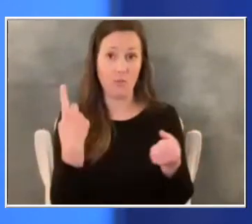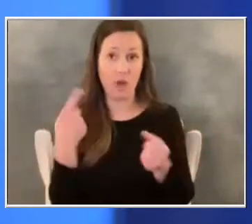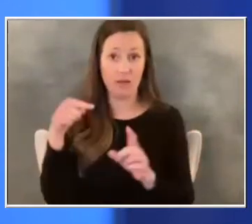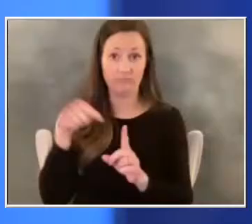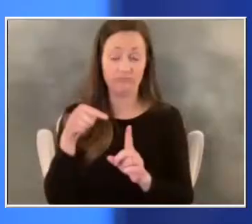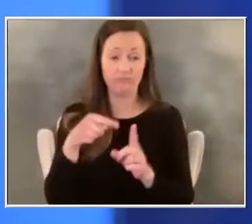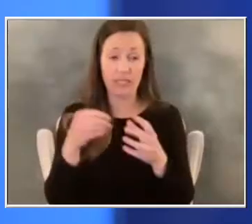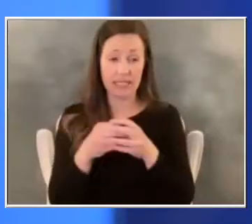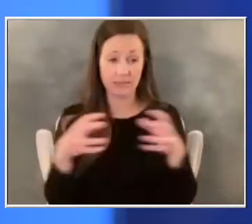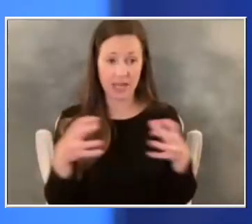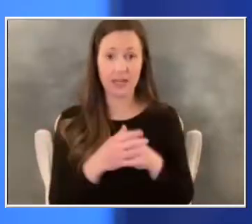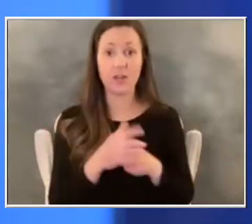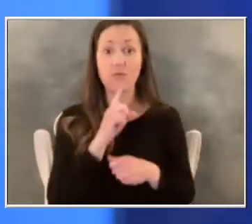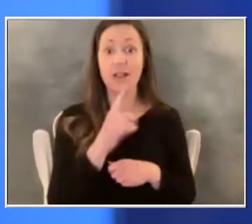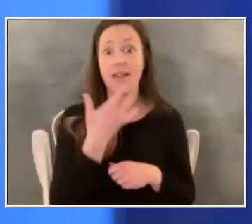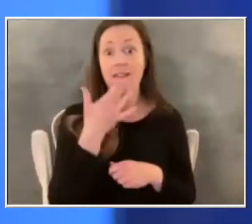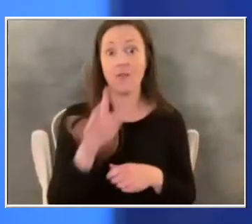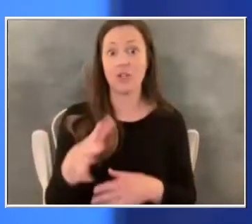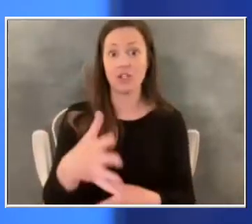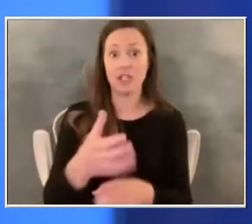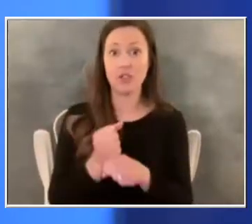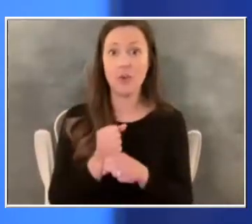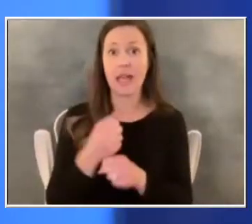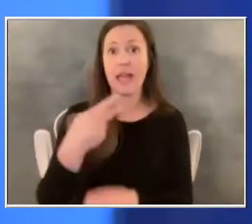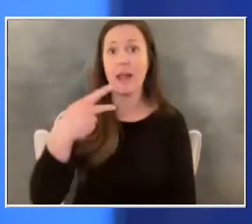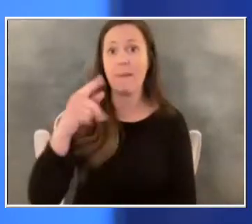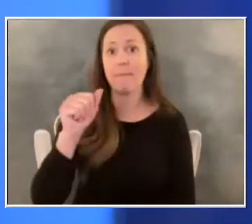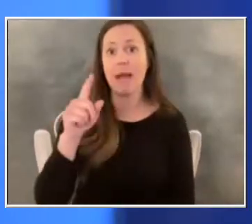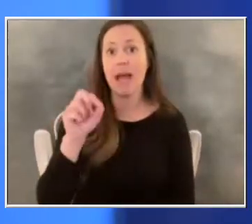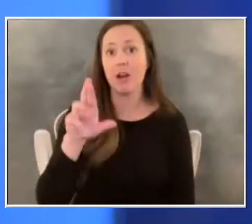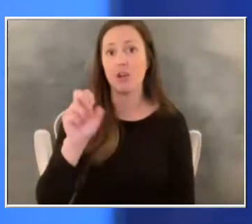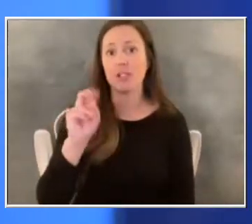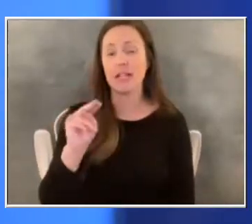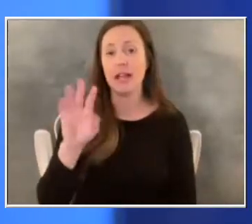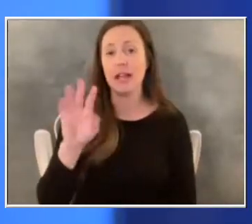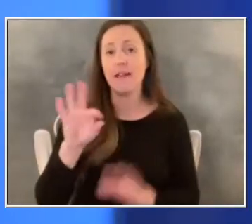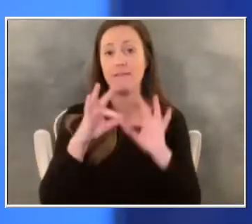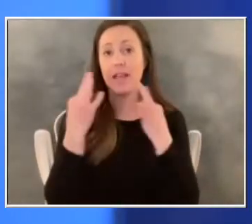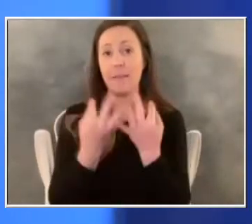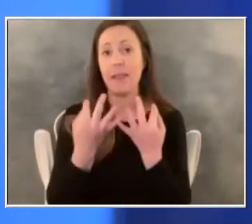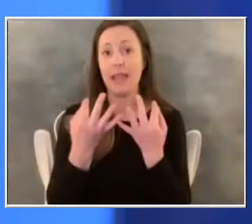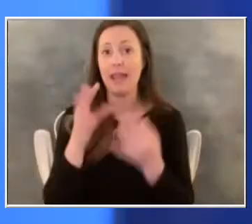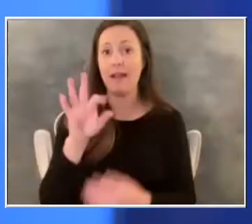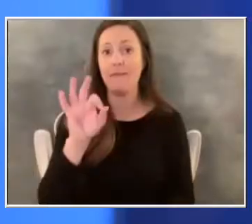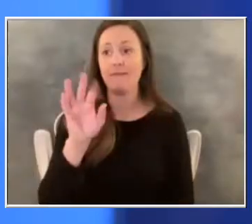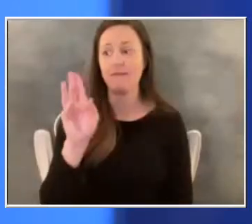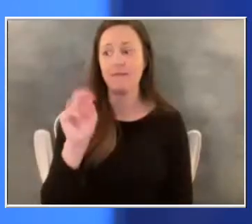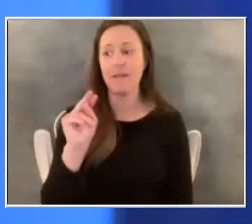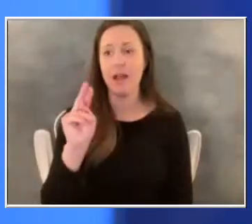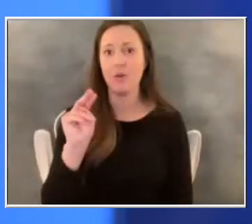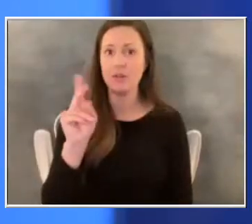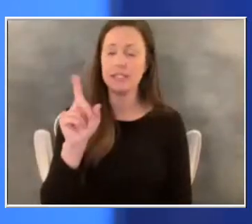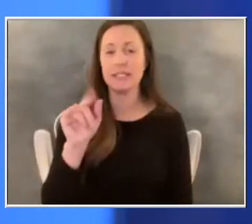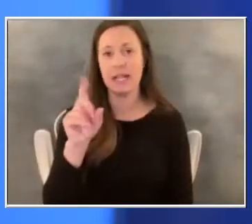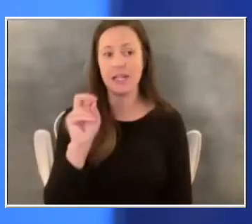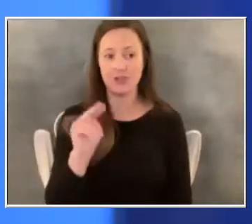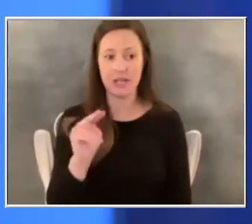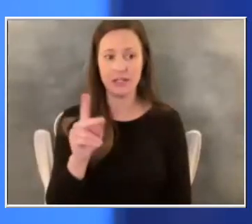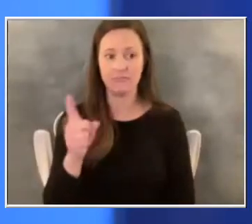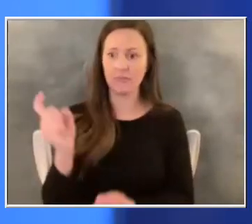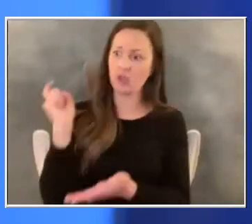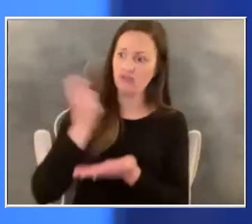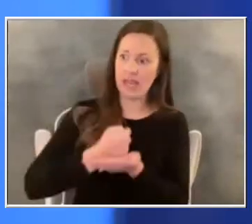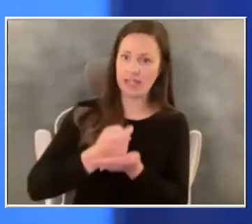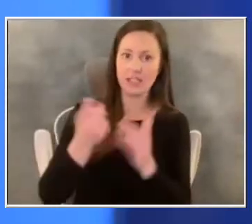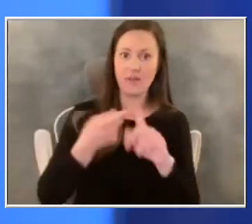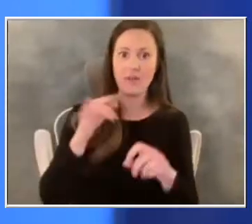fortunate to receive a grant from the Patterson Family Foundation to extend and create what I've been calling a virtual campus, where we have